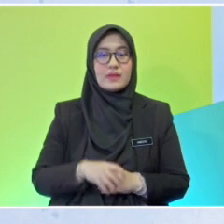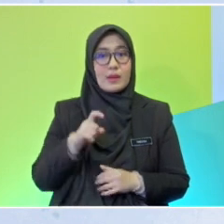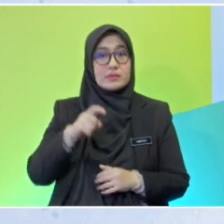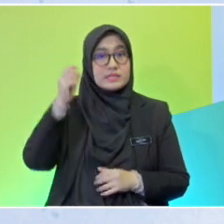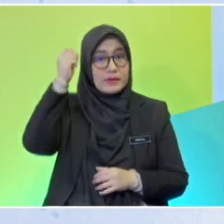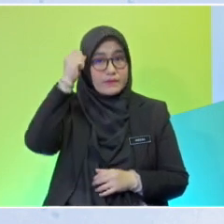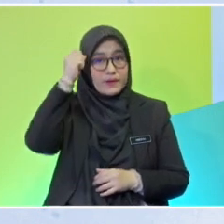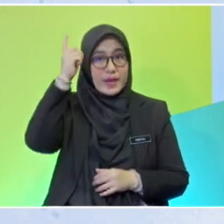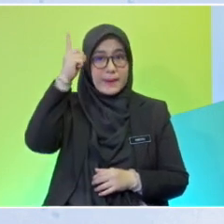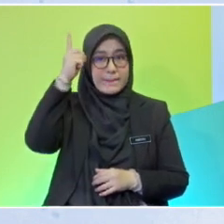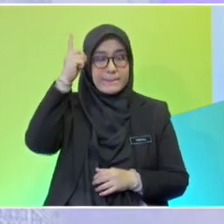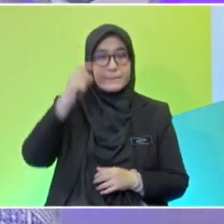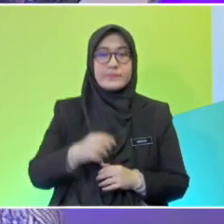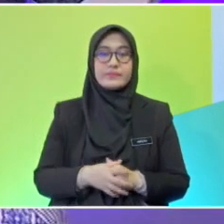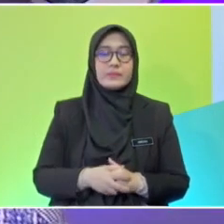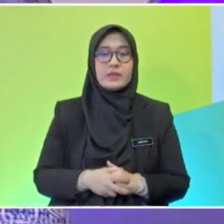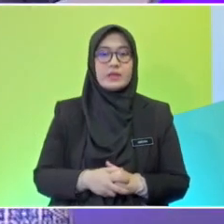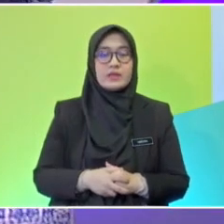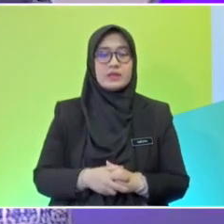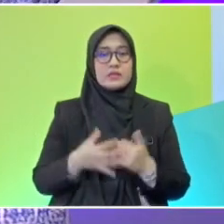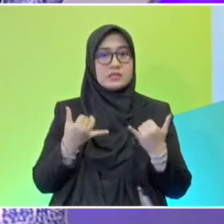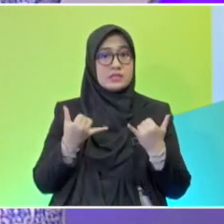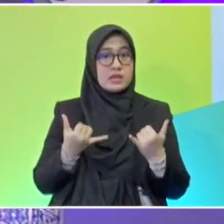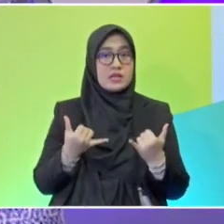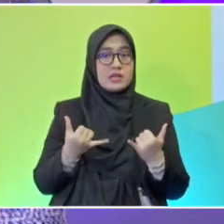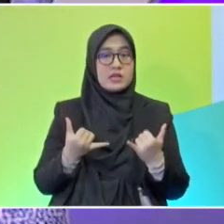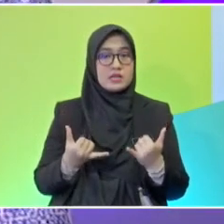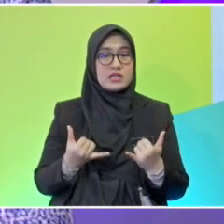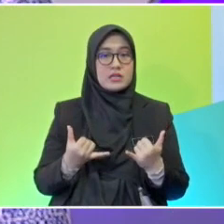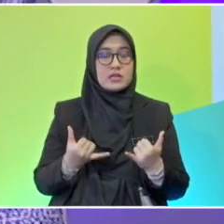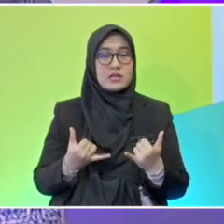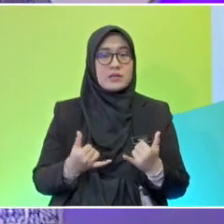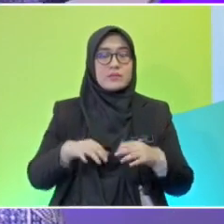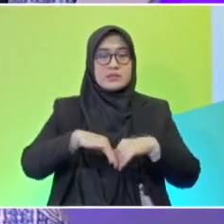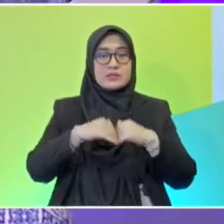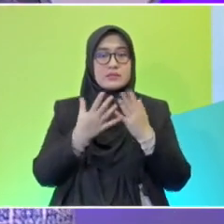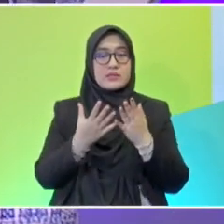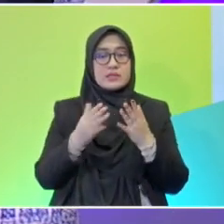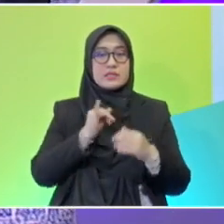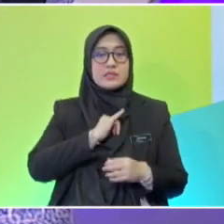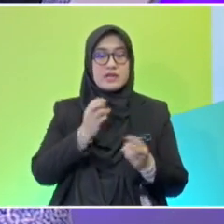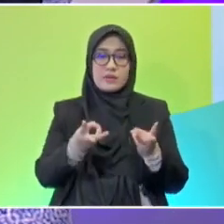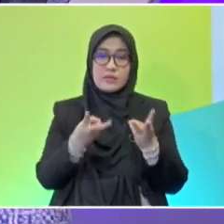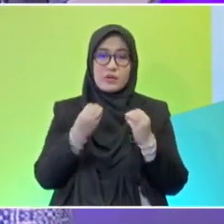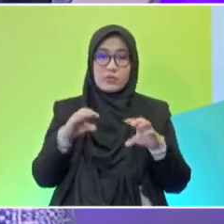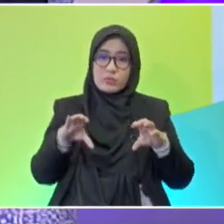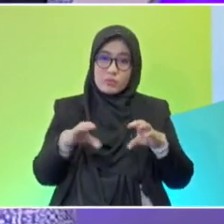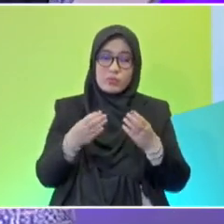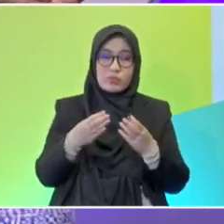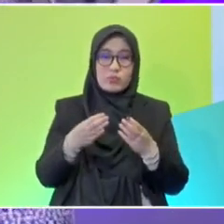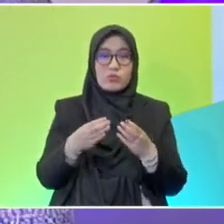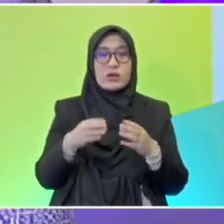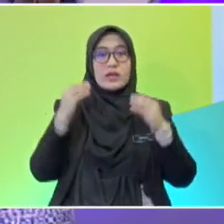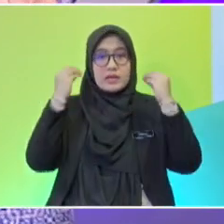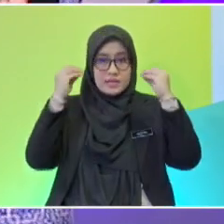of Longer Simple Text. So now, how do I conduct my lesson to achieve these learning standards, and how do